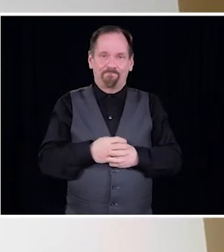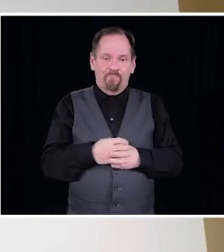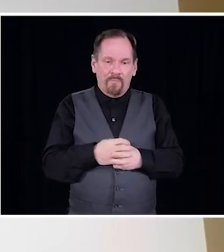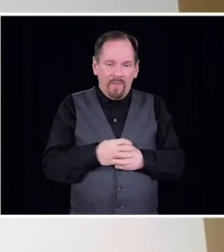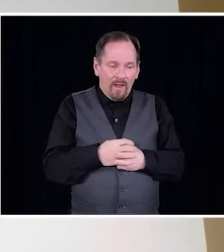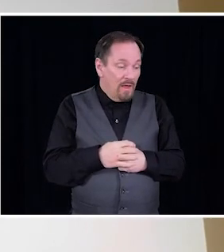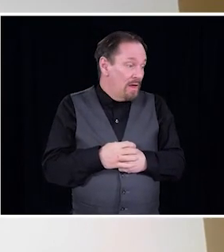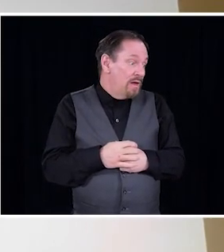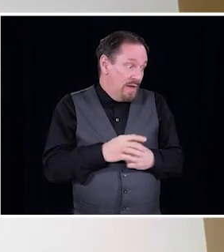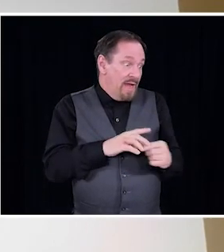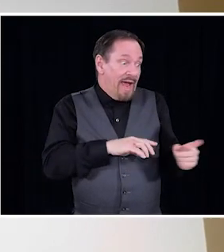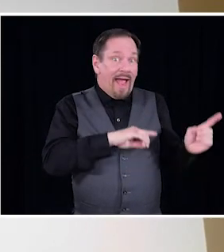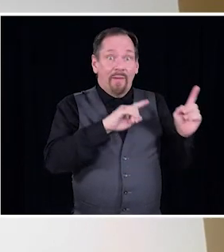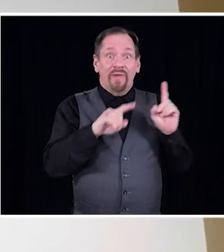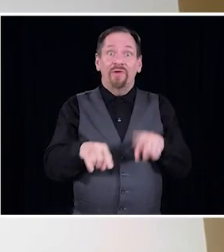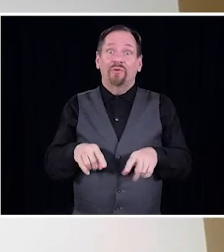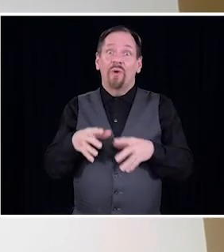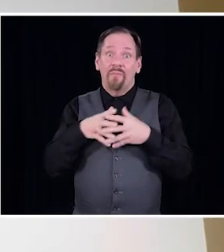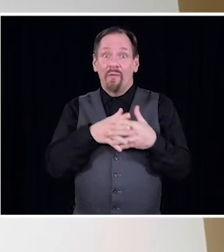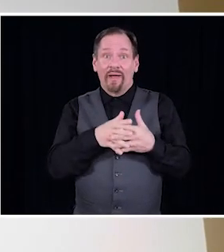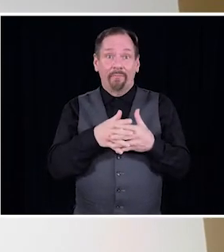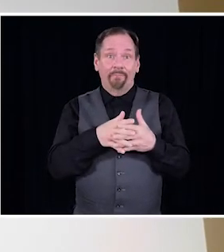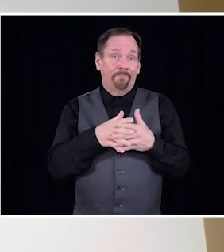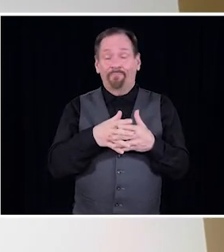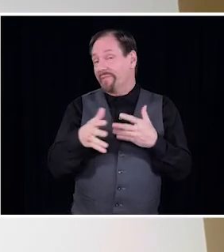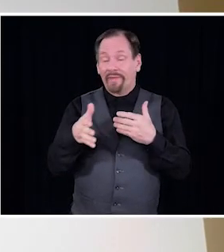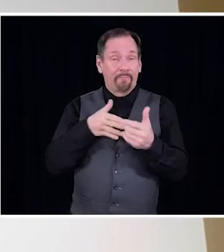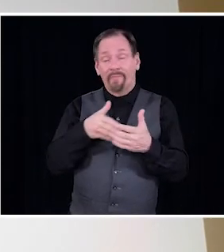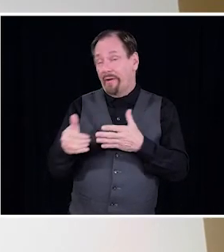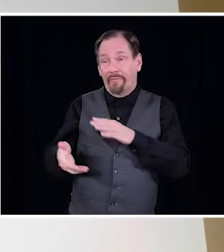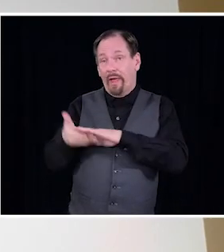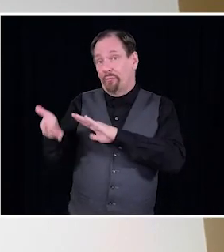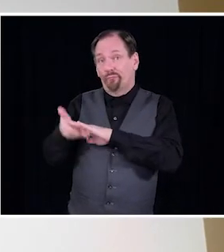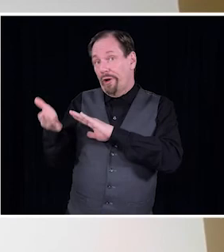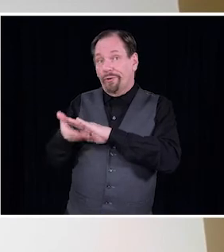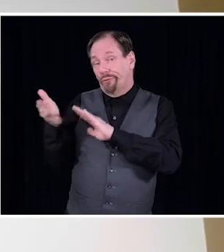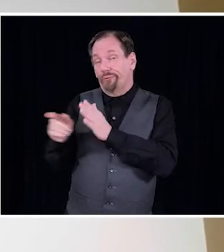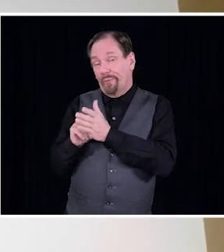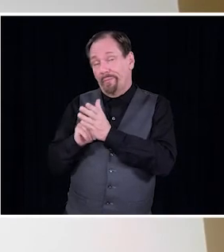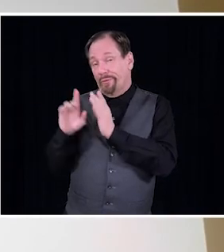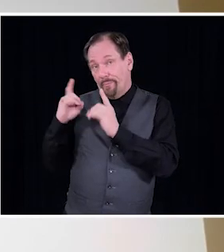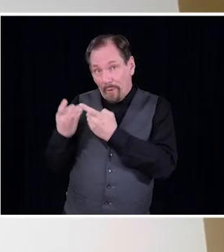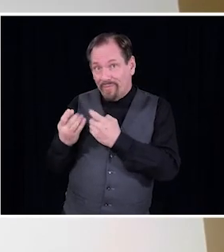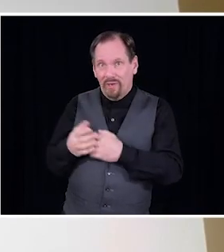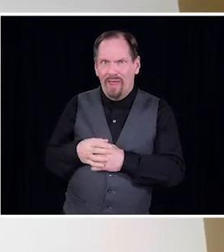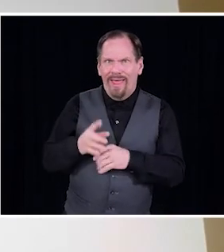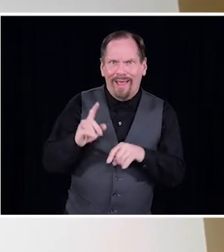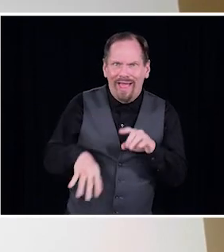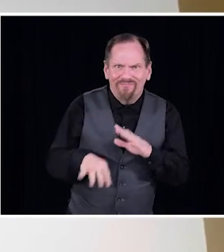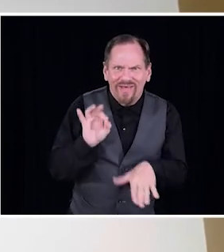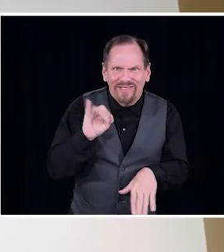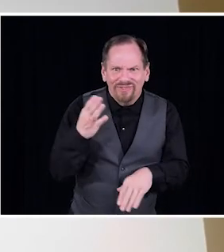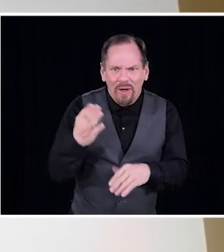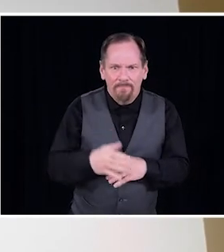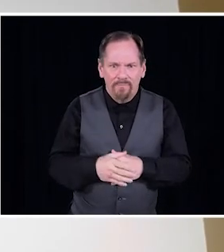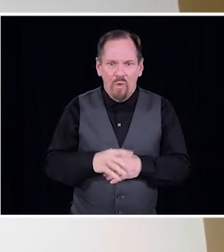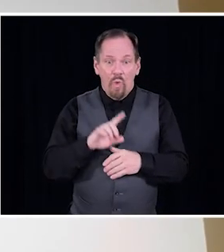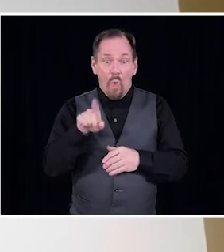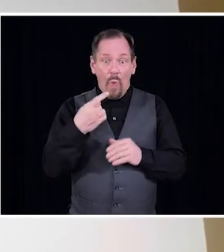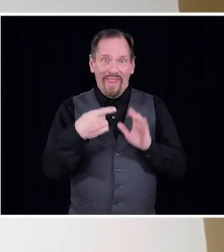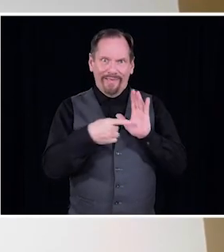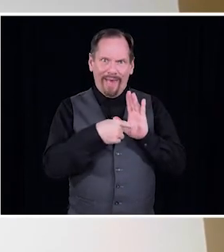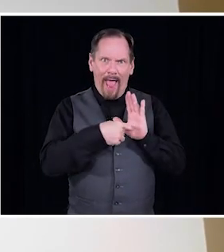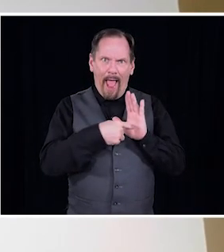America, where despite having an advanced degree and experience running an entire editorial department, the only job I could find was in debt